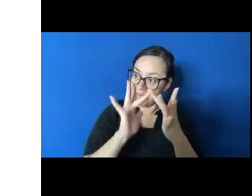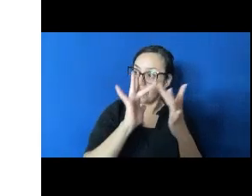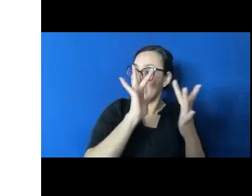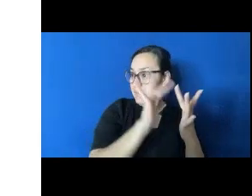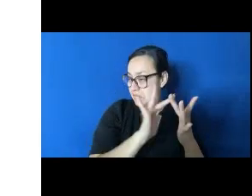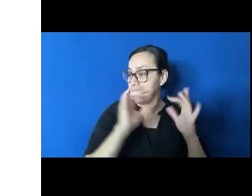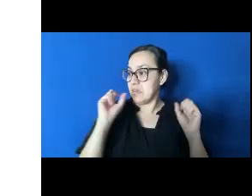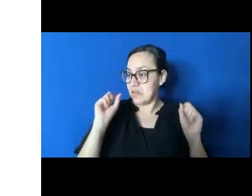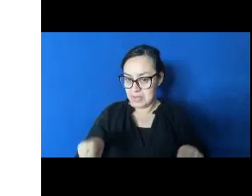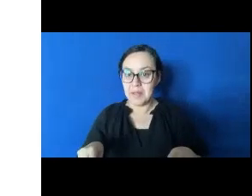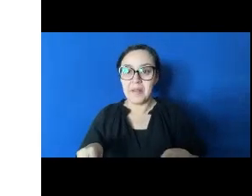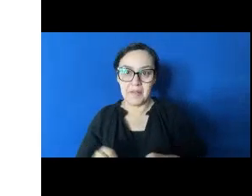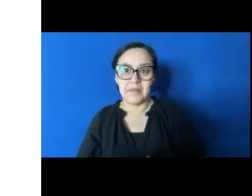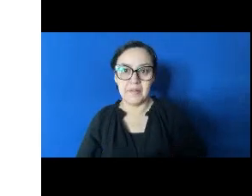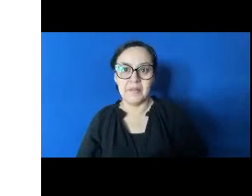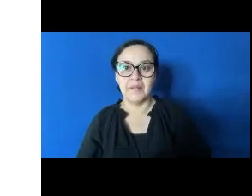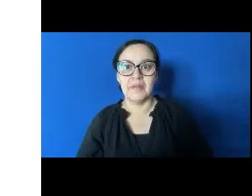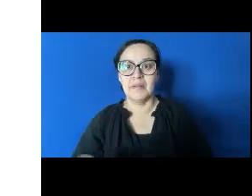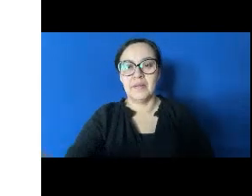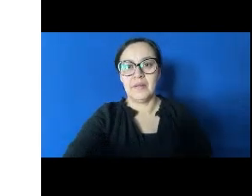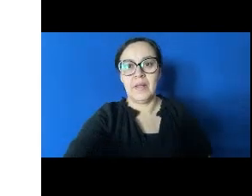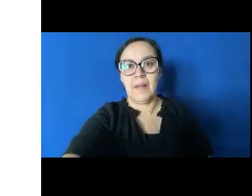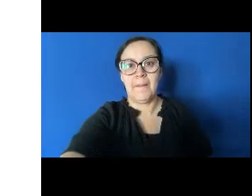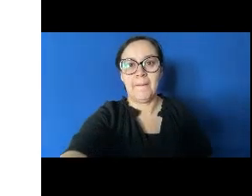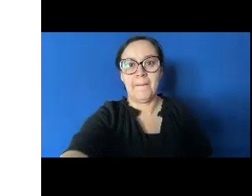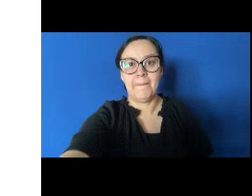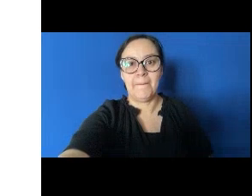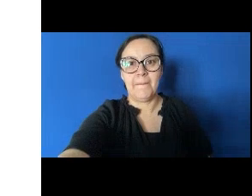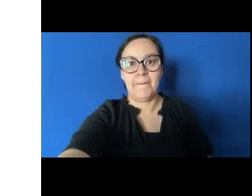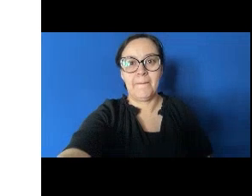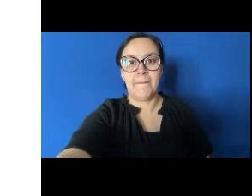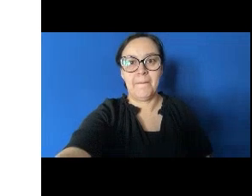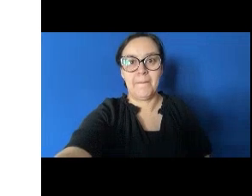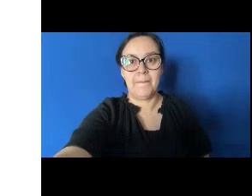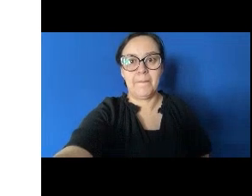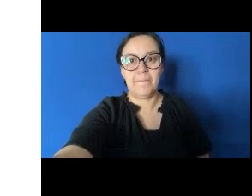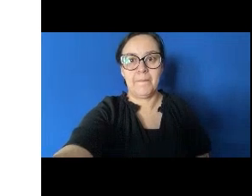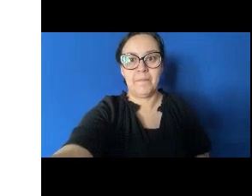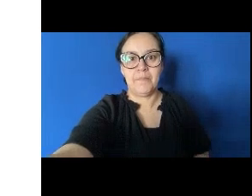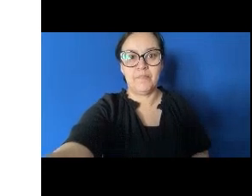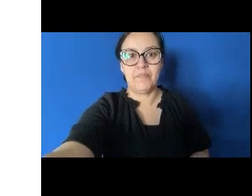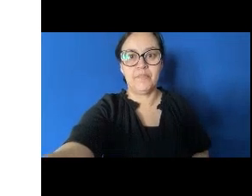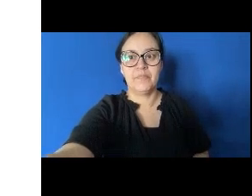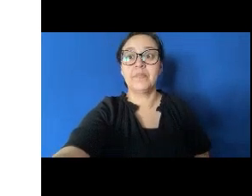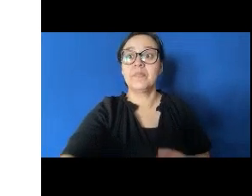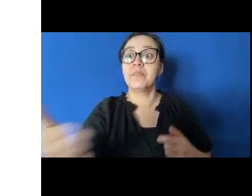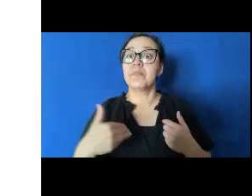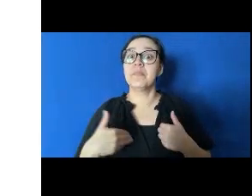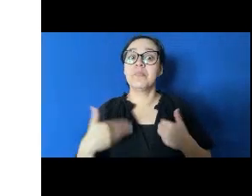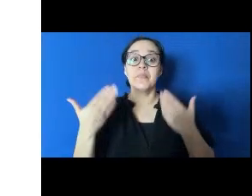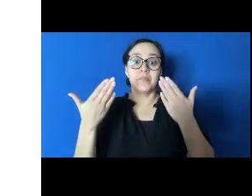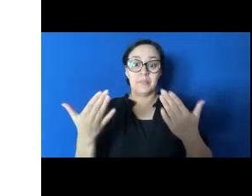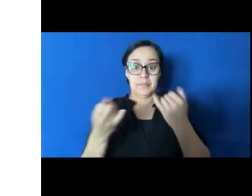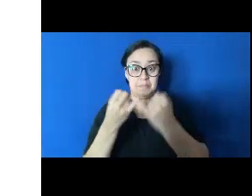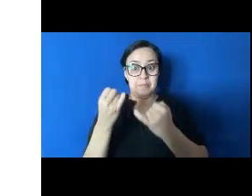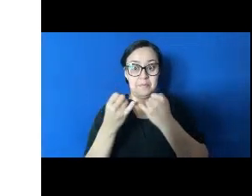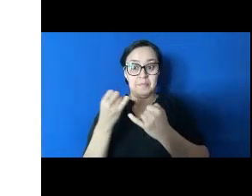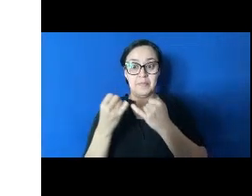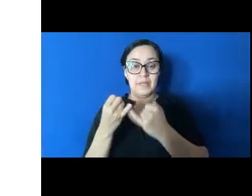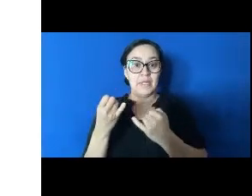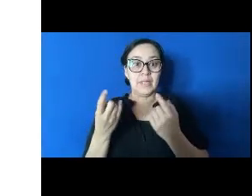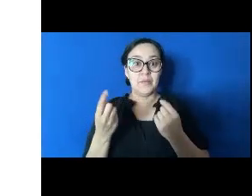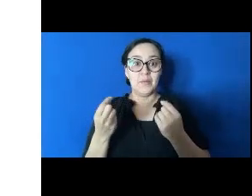them, at some other time. We can do that as well. Now I'm going to proceed, and in